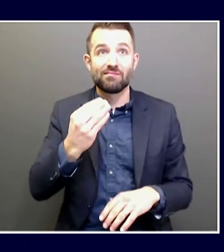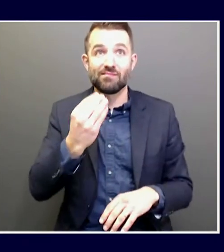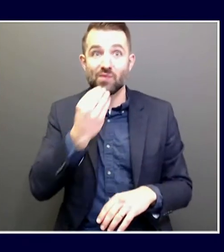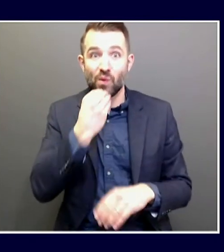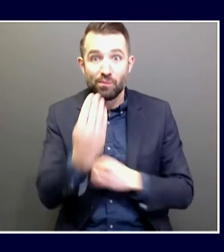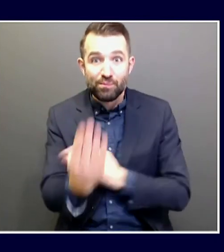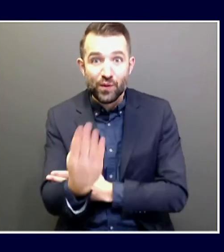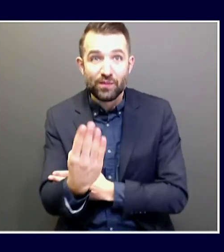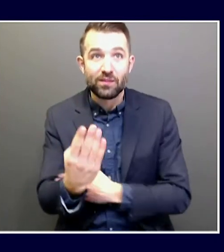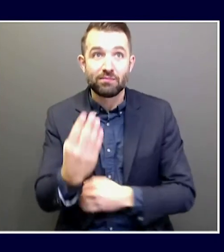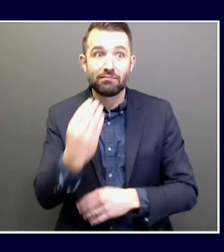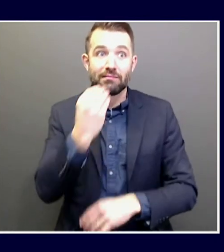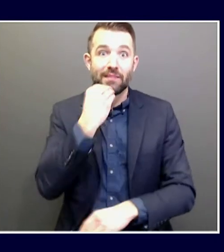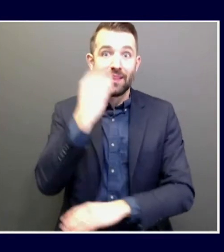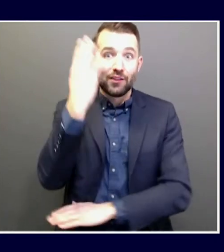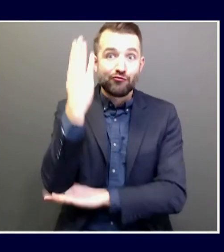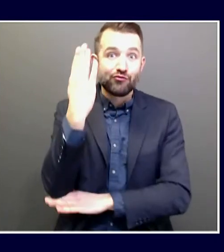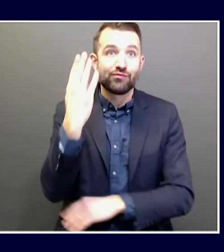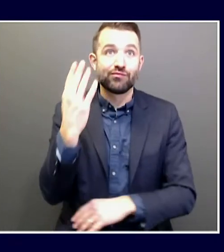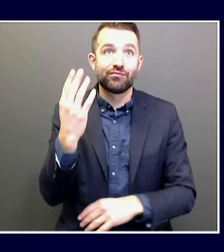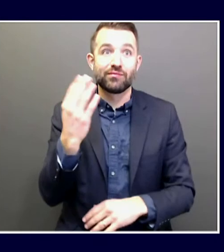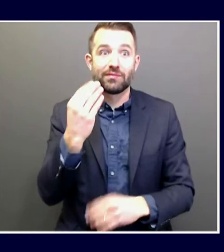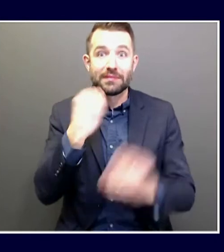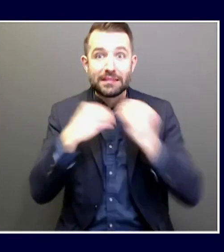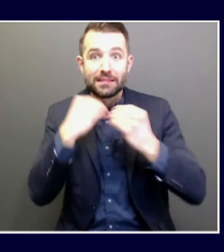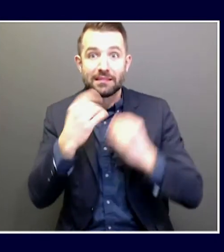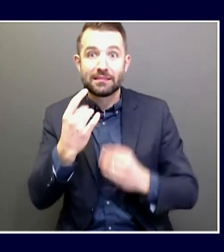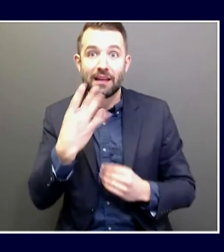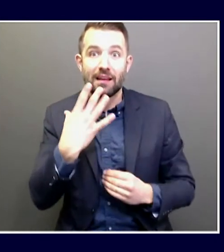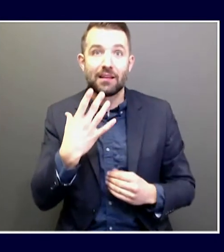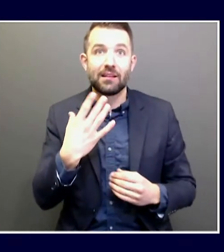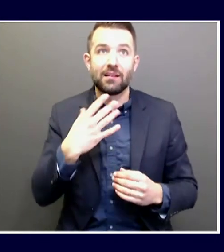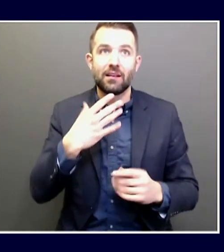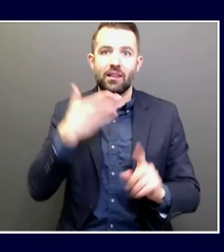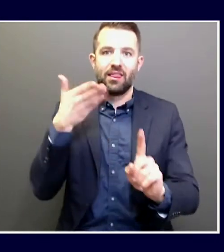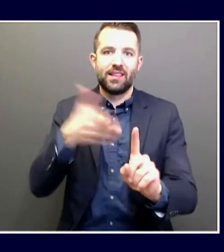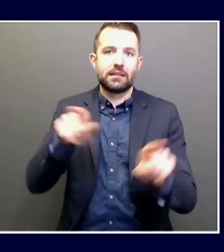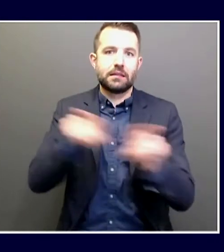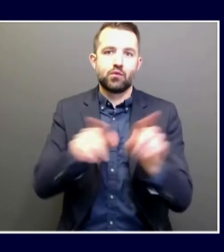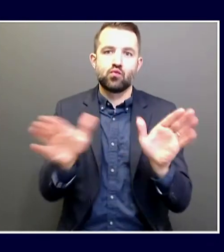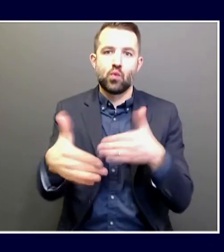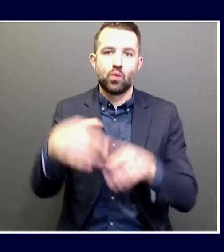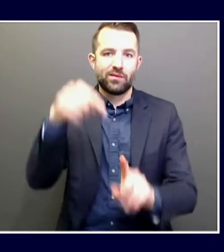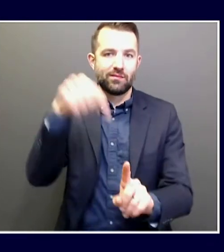they acquire the social and emotional skills that are critical for their own development.